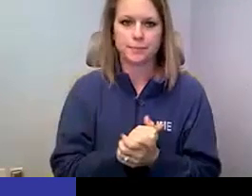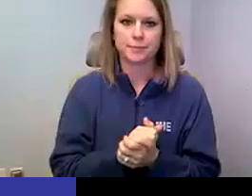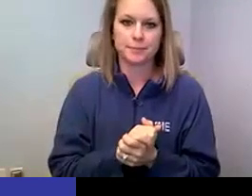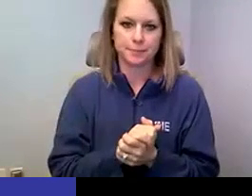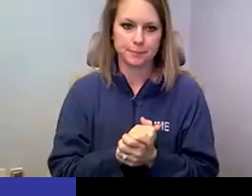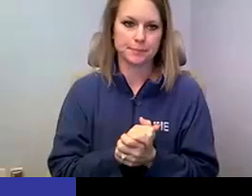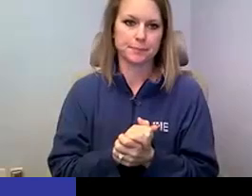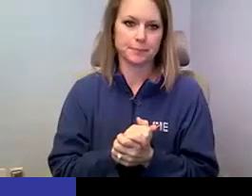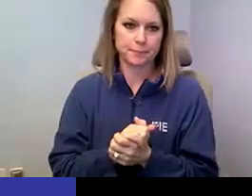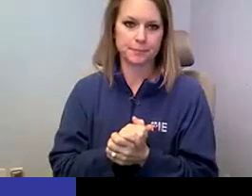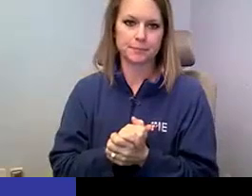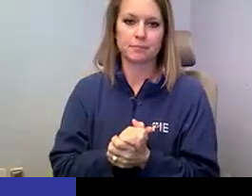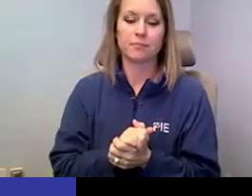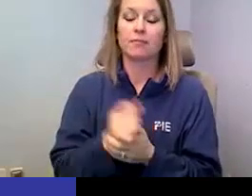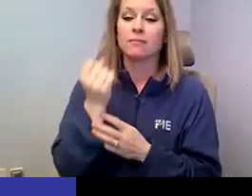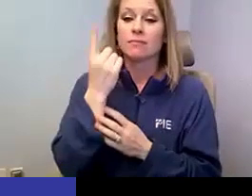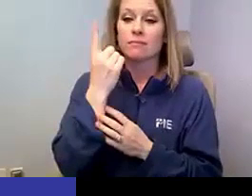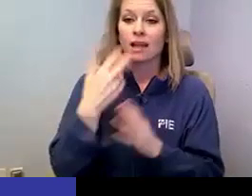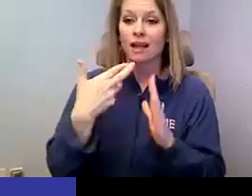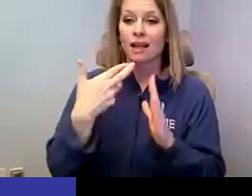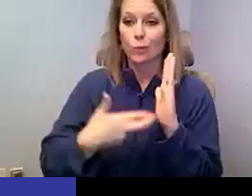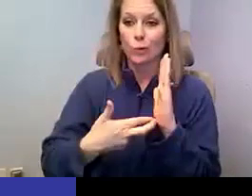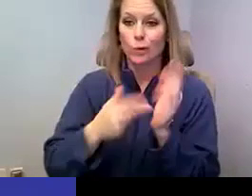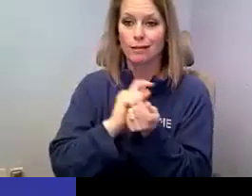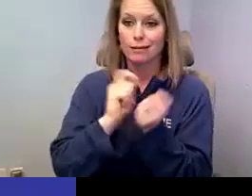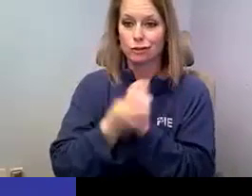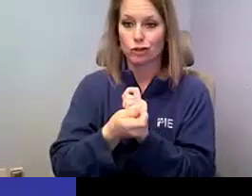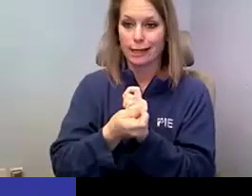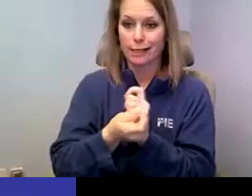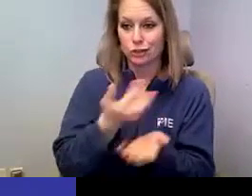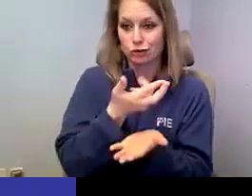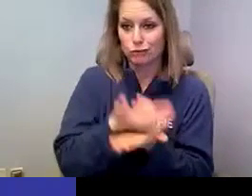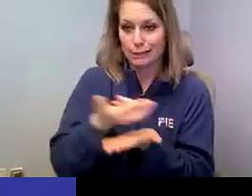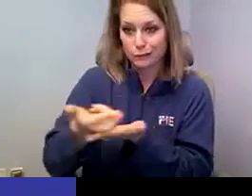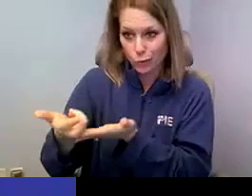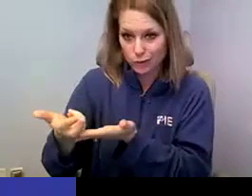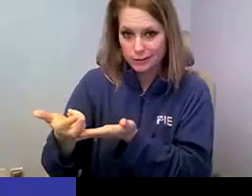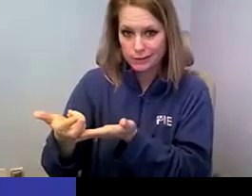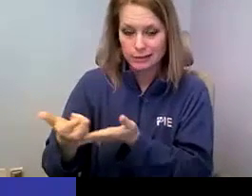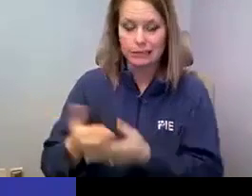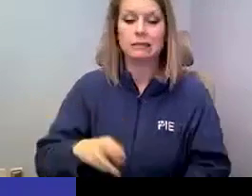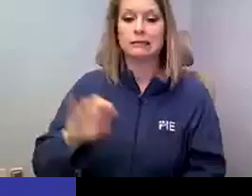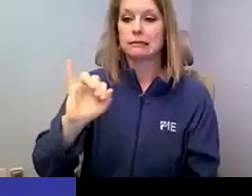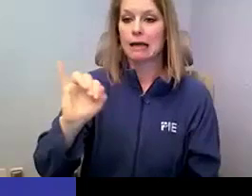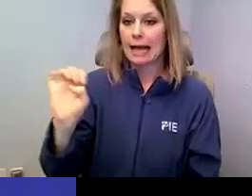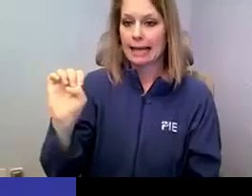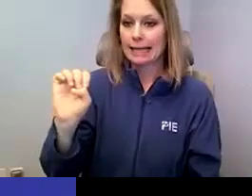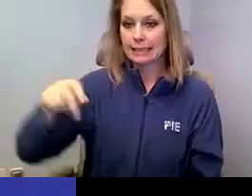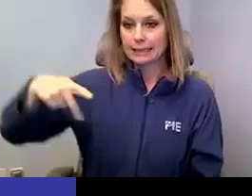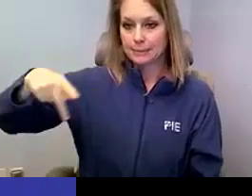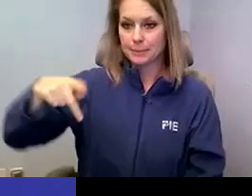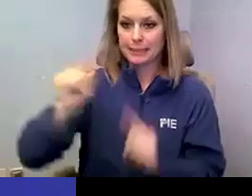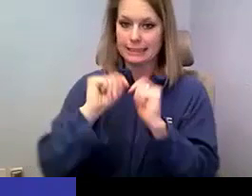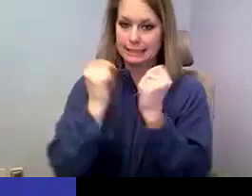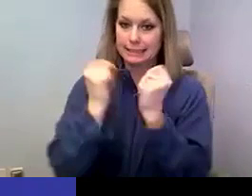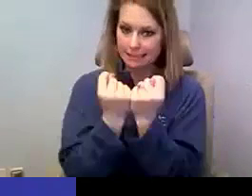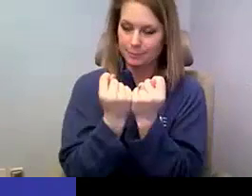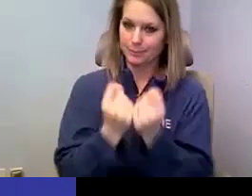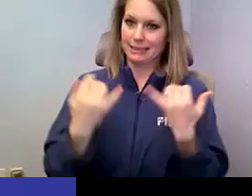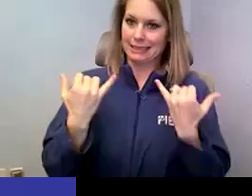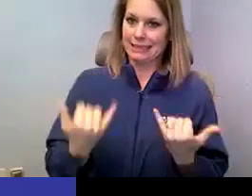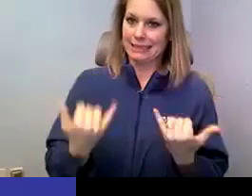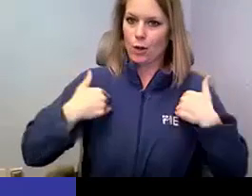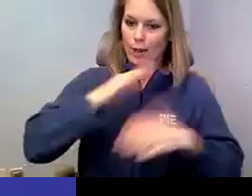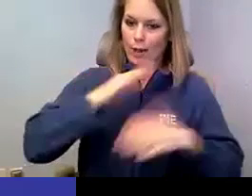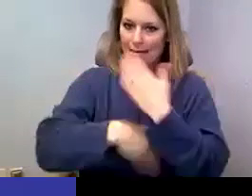With the rule change resources and today's information, IEP teams will have the information they need to begin implementing the rule